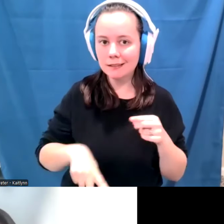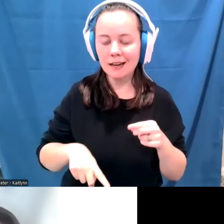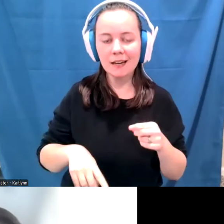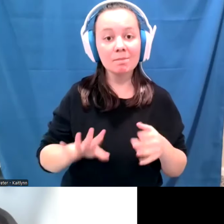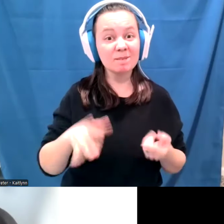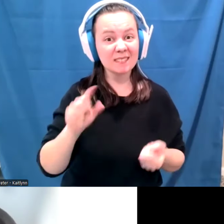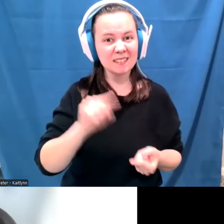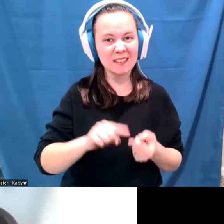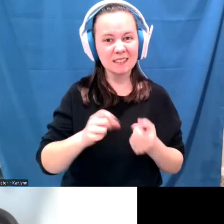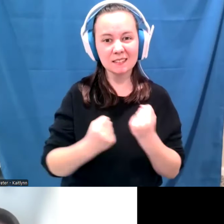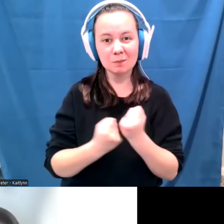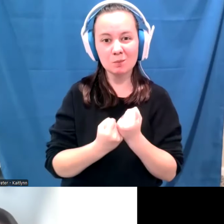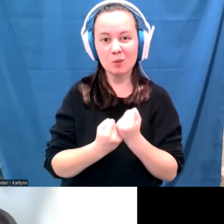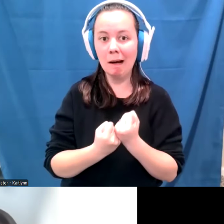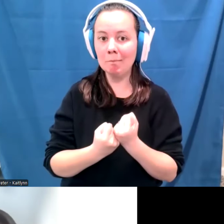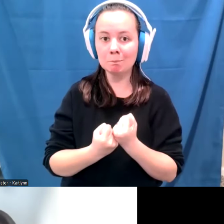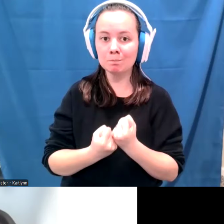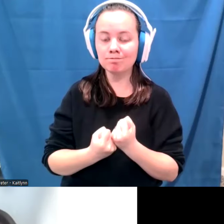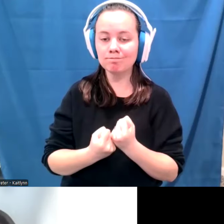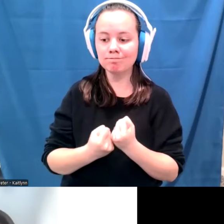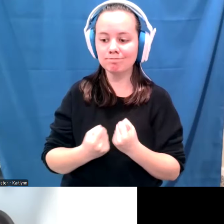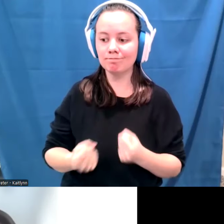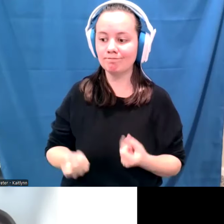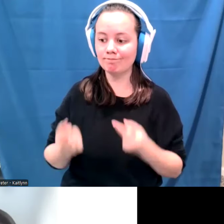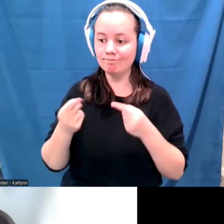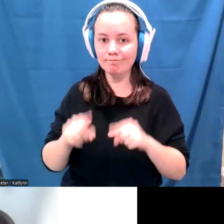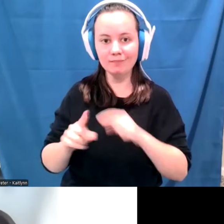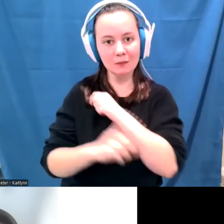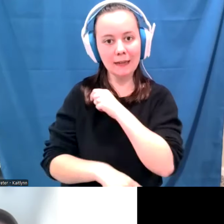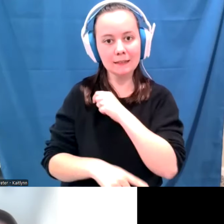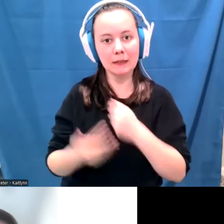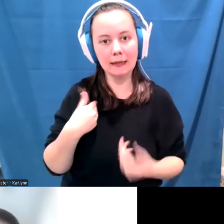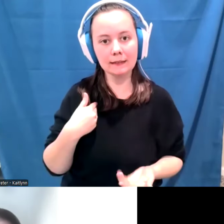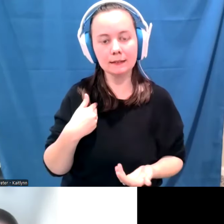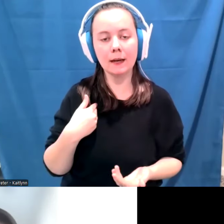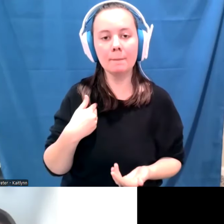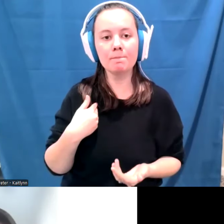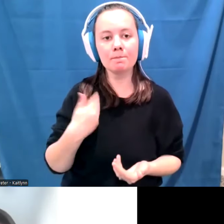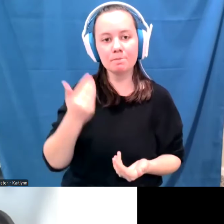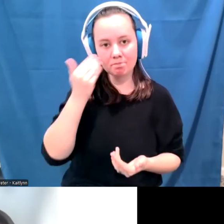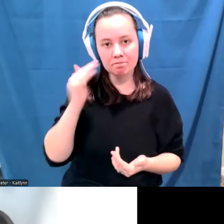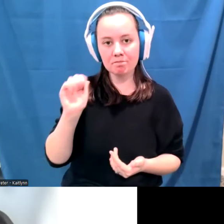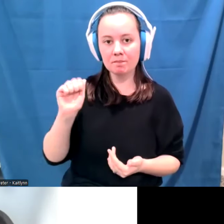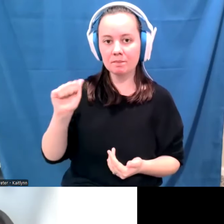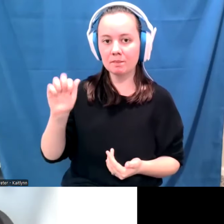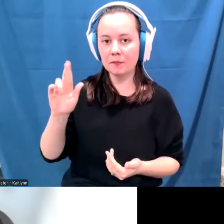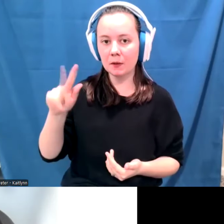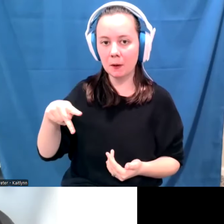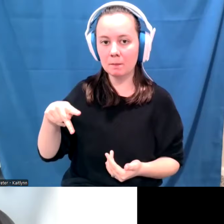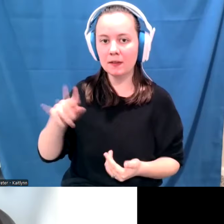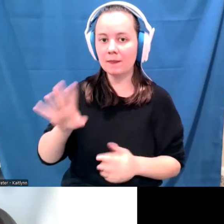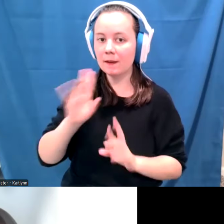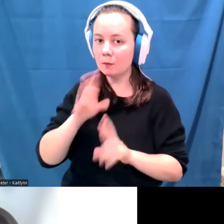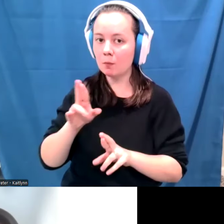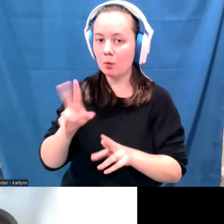support has repercussions. We know from the National Alliance for Caregiving and AARP's report Caregiving